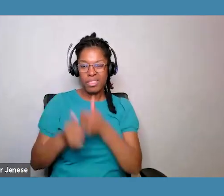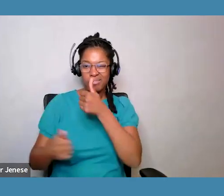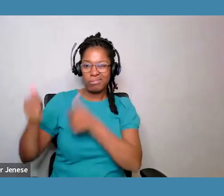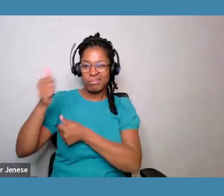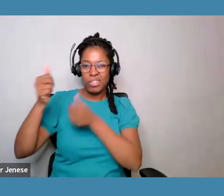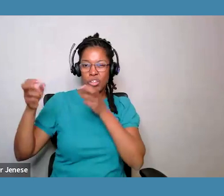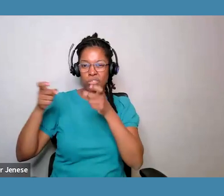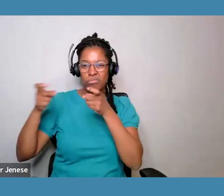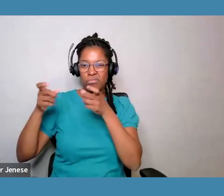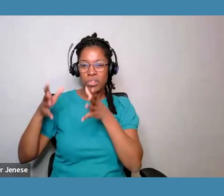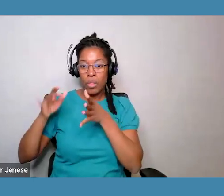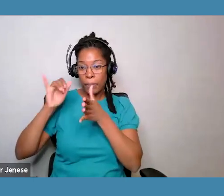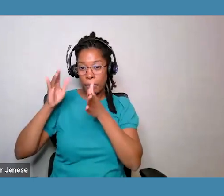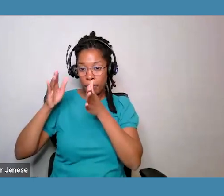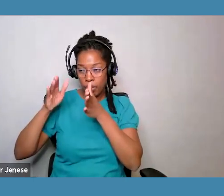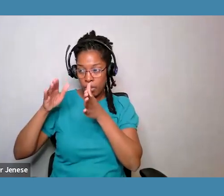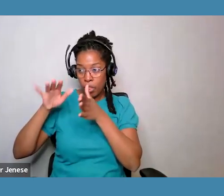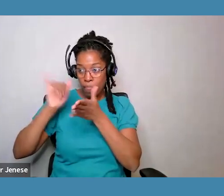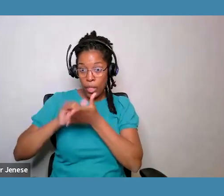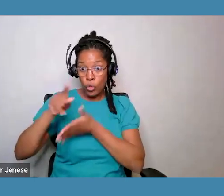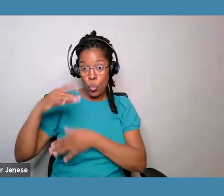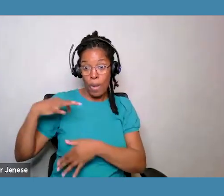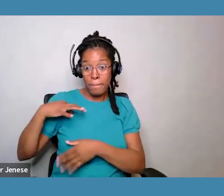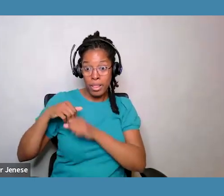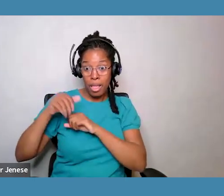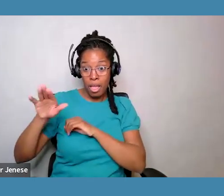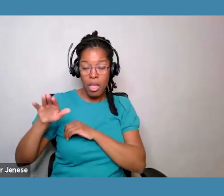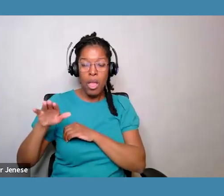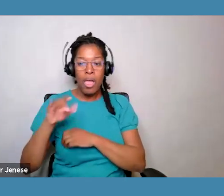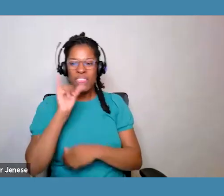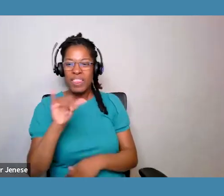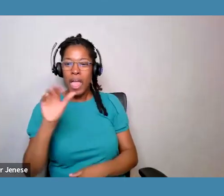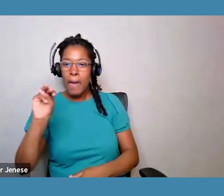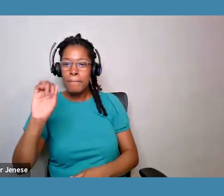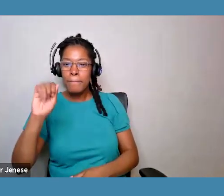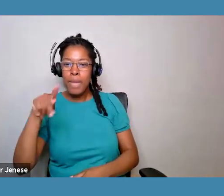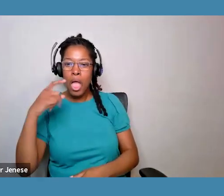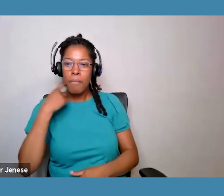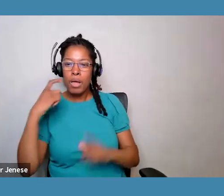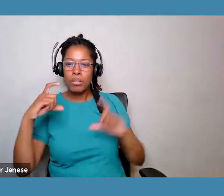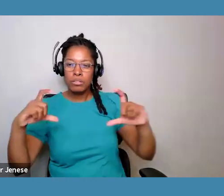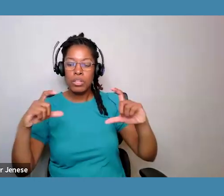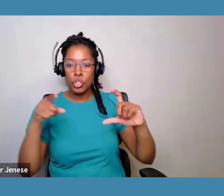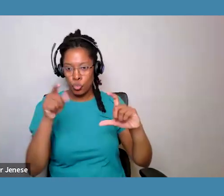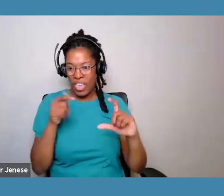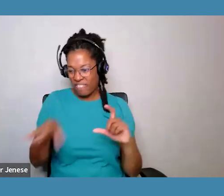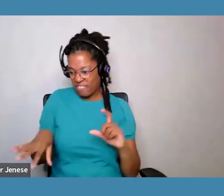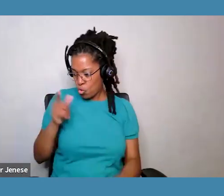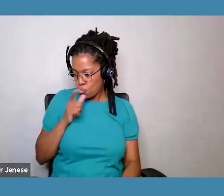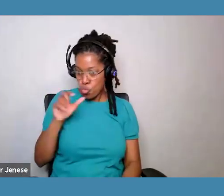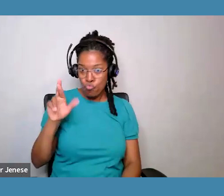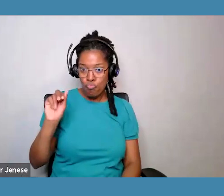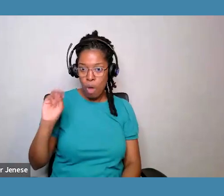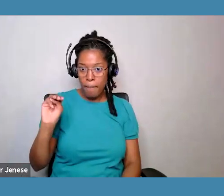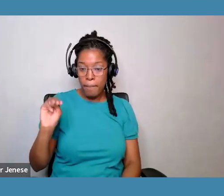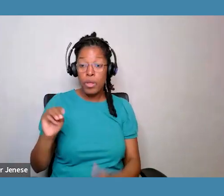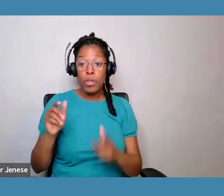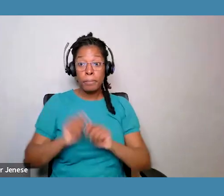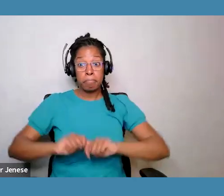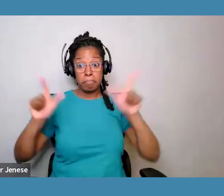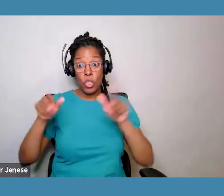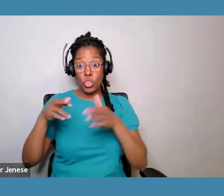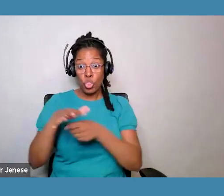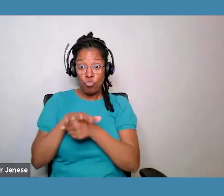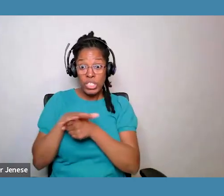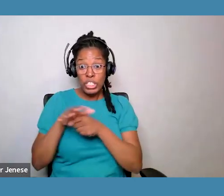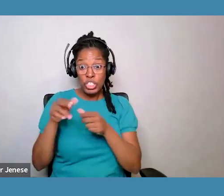applied in. You can find the ROM's information with that map that I linked. When they pull up the region's information, it